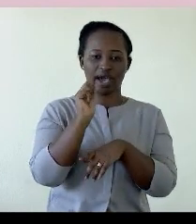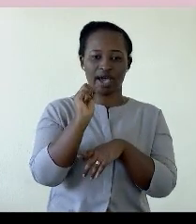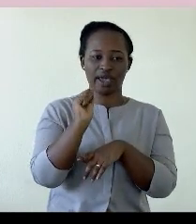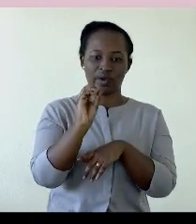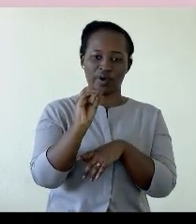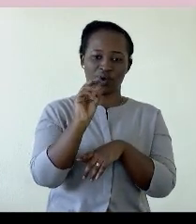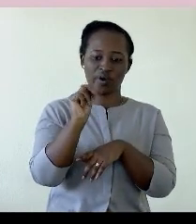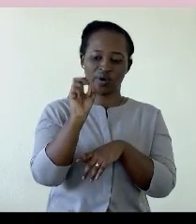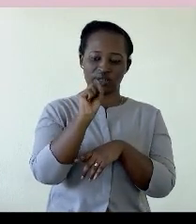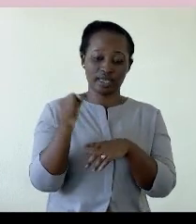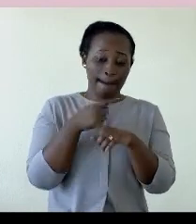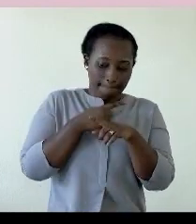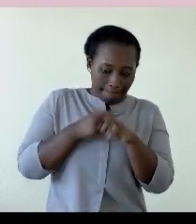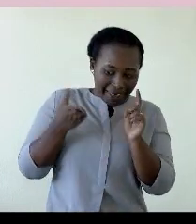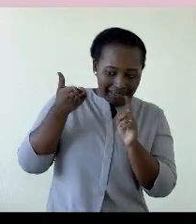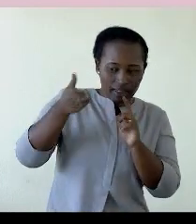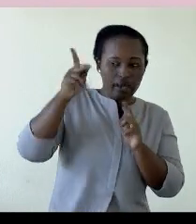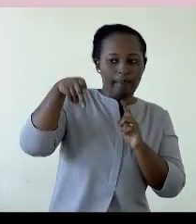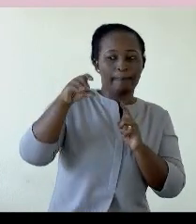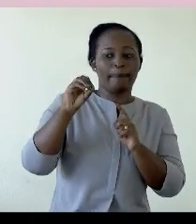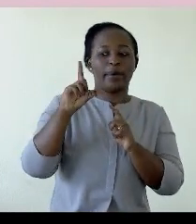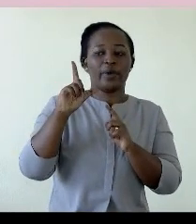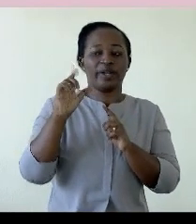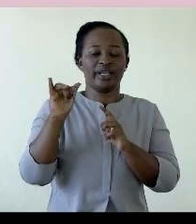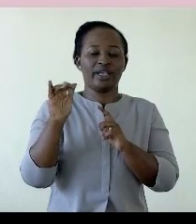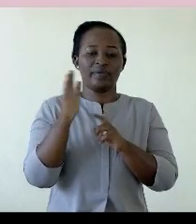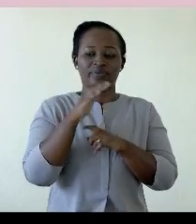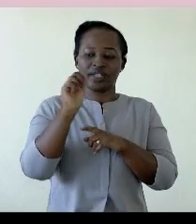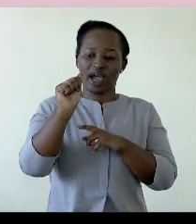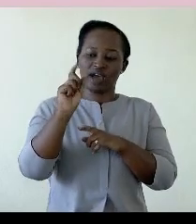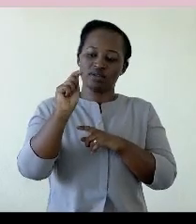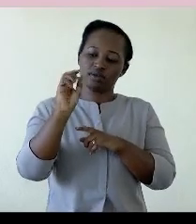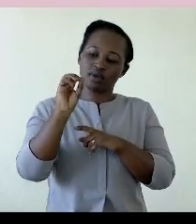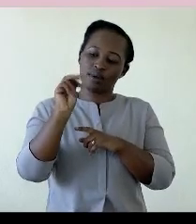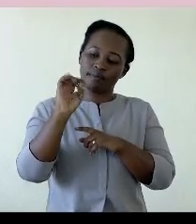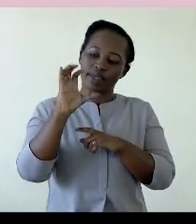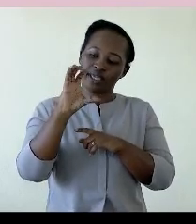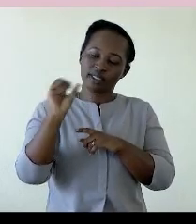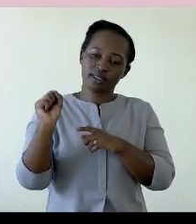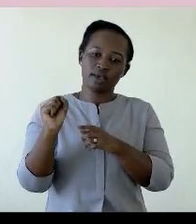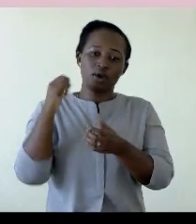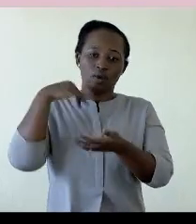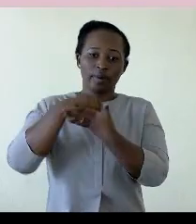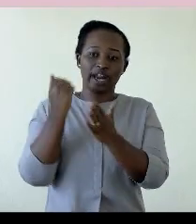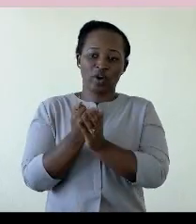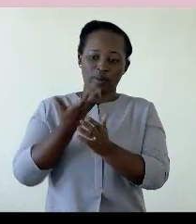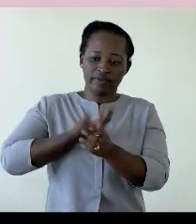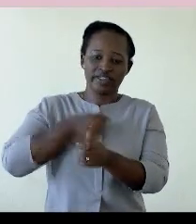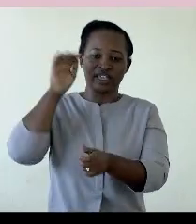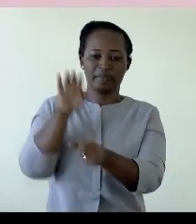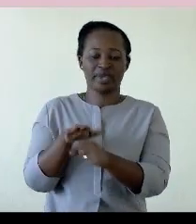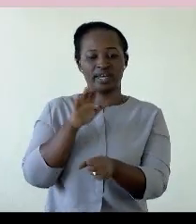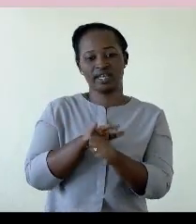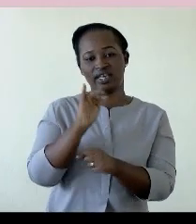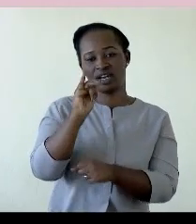polyatomic. So they contain many different ions or atoms. And we need to know